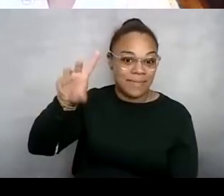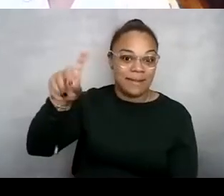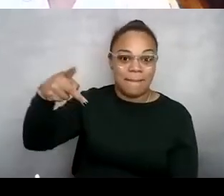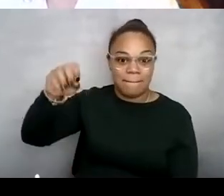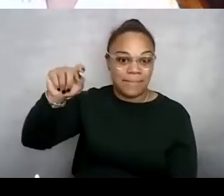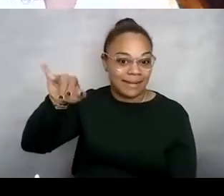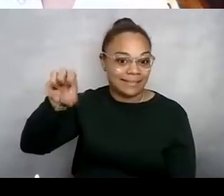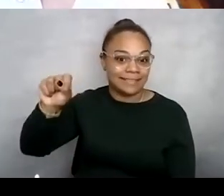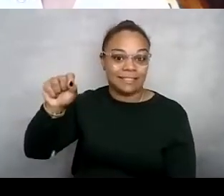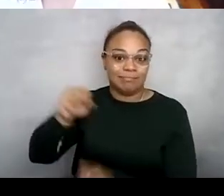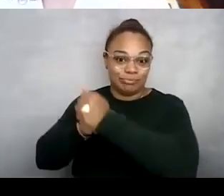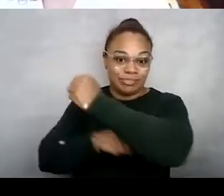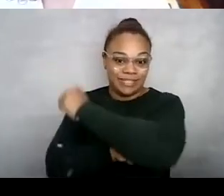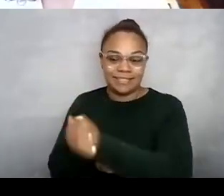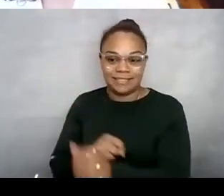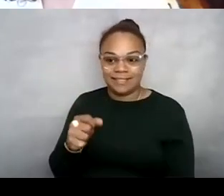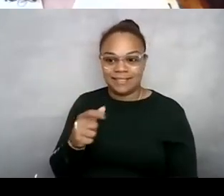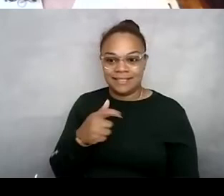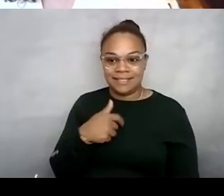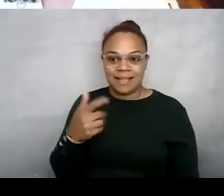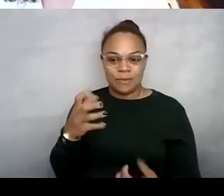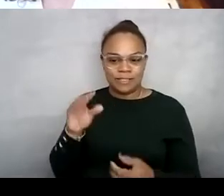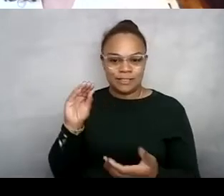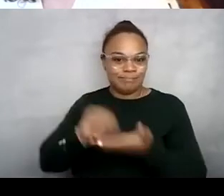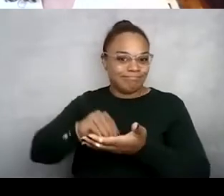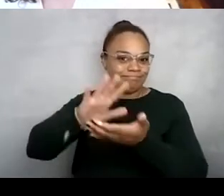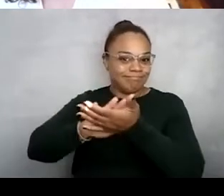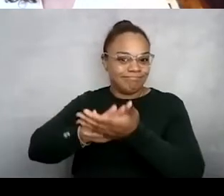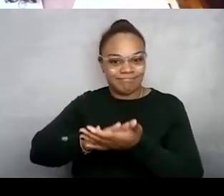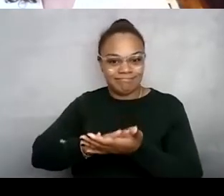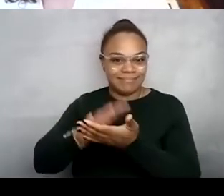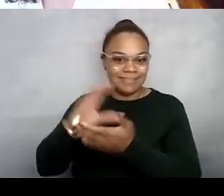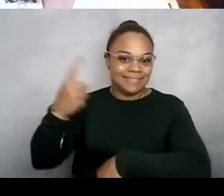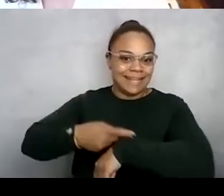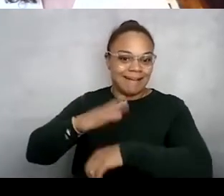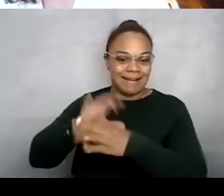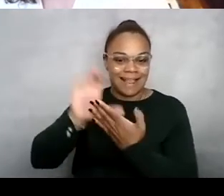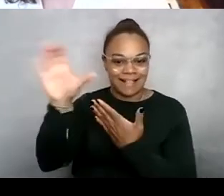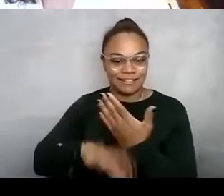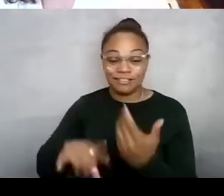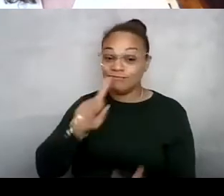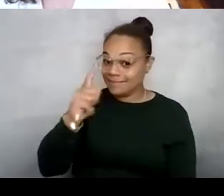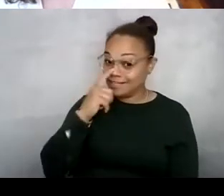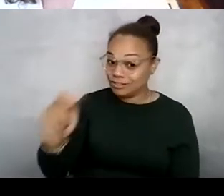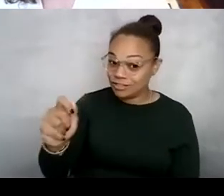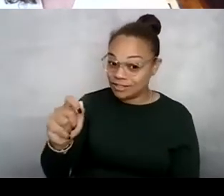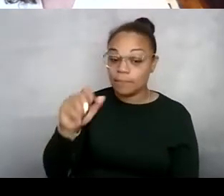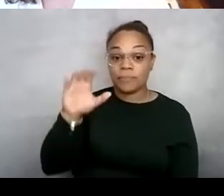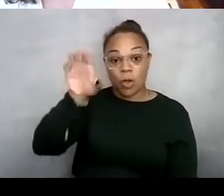And I guess, and can I just put like a date on the calendar? It's interesting. When Obama ran, he got the